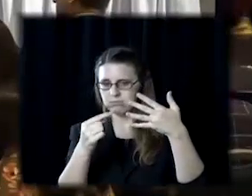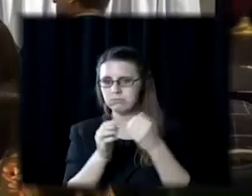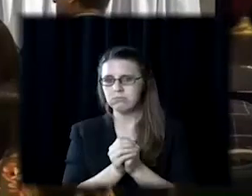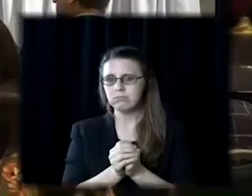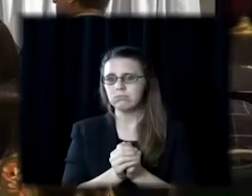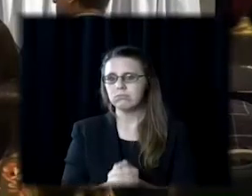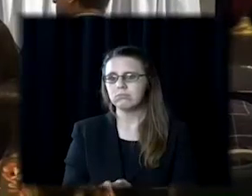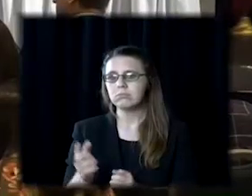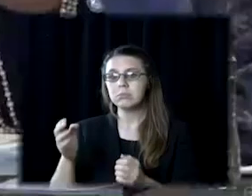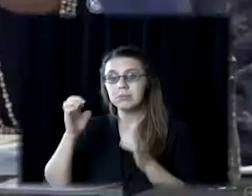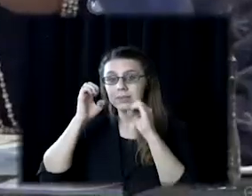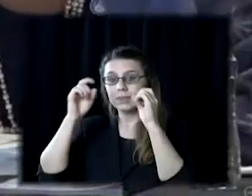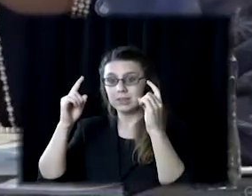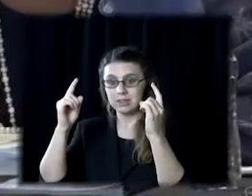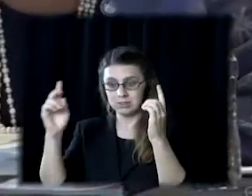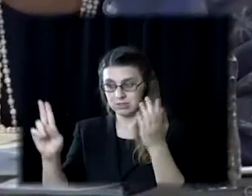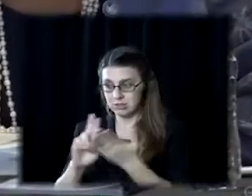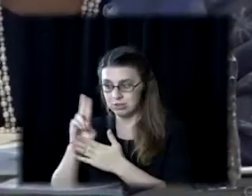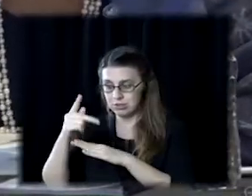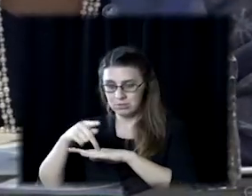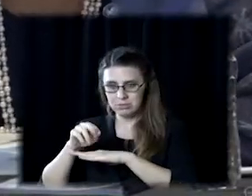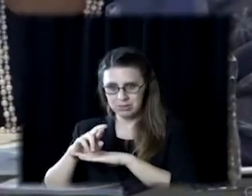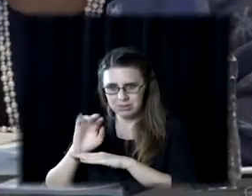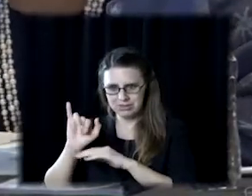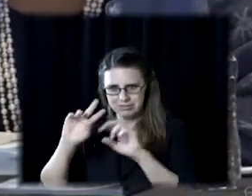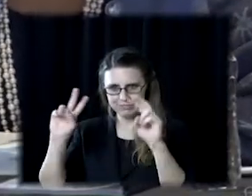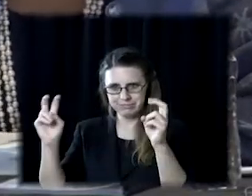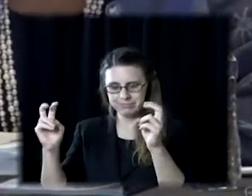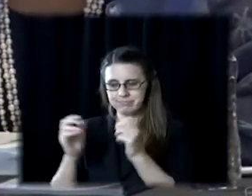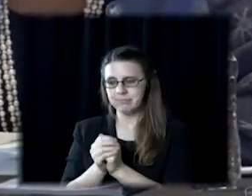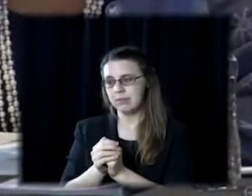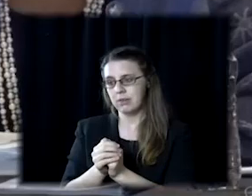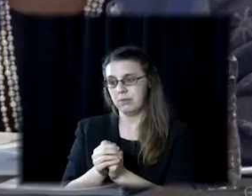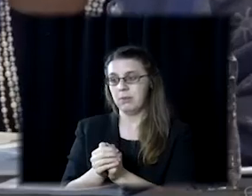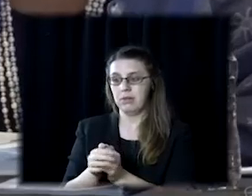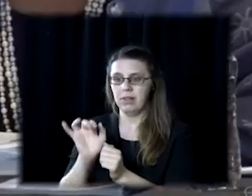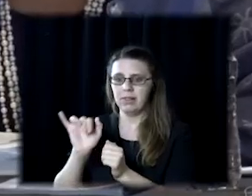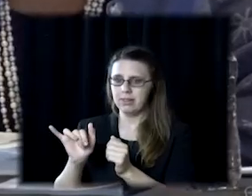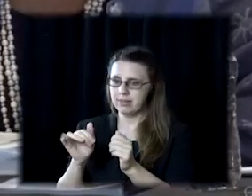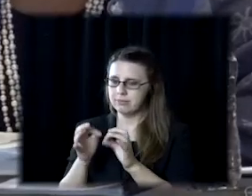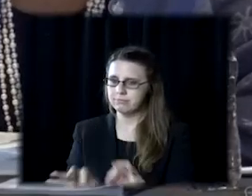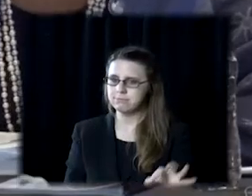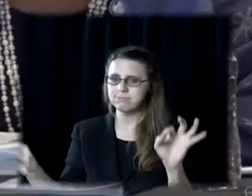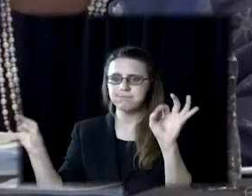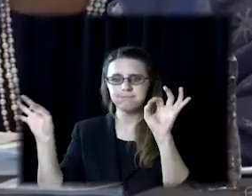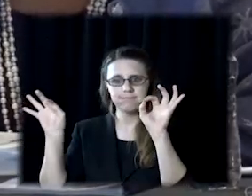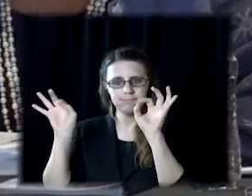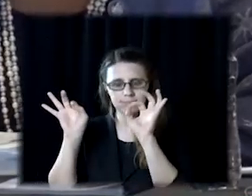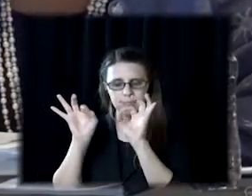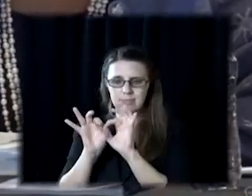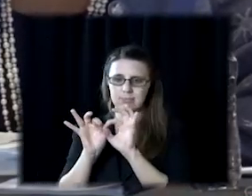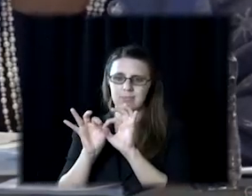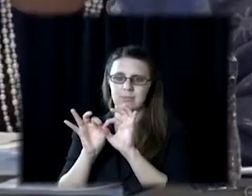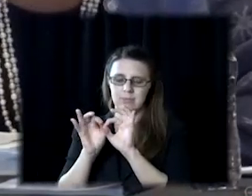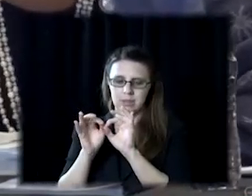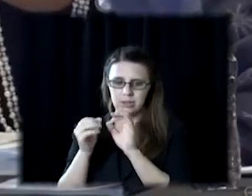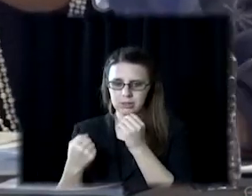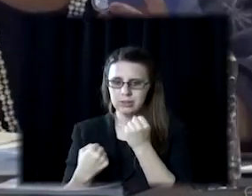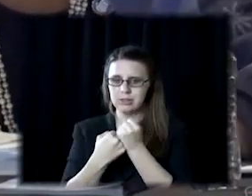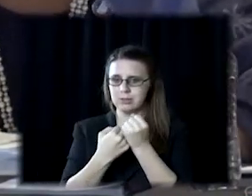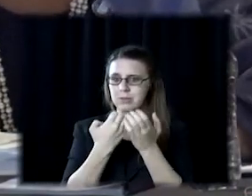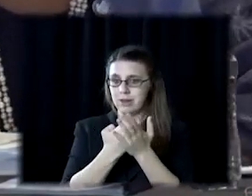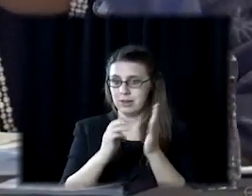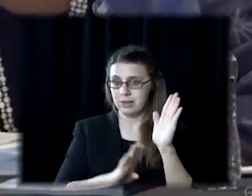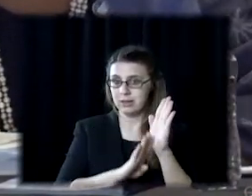of Puerto Rico, I think everyone agrees they are absolutely critical to the economic development on the island, and that's why we're adding funding to it. That's why